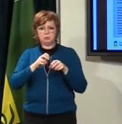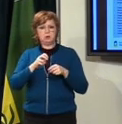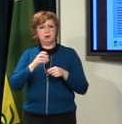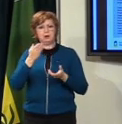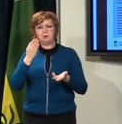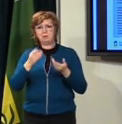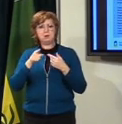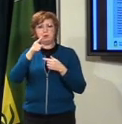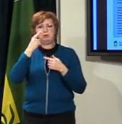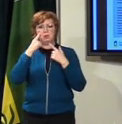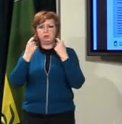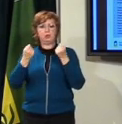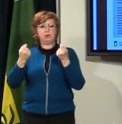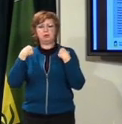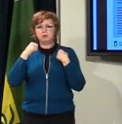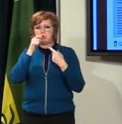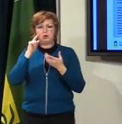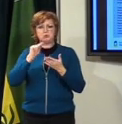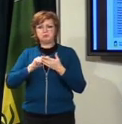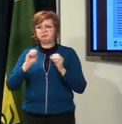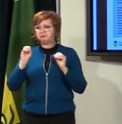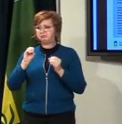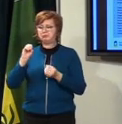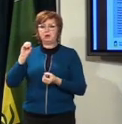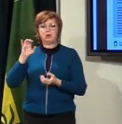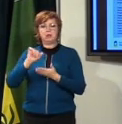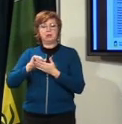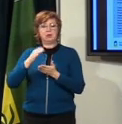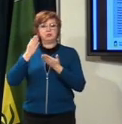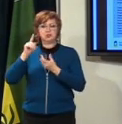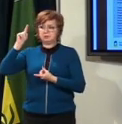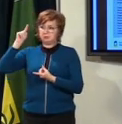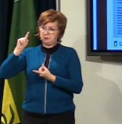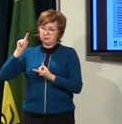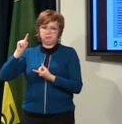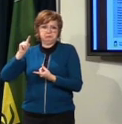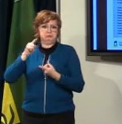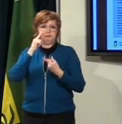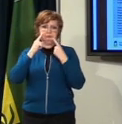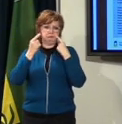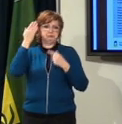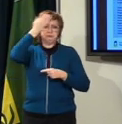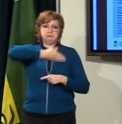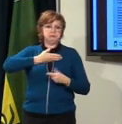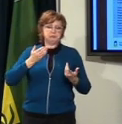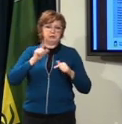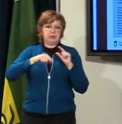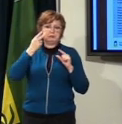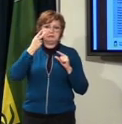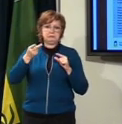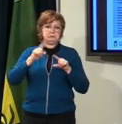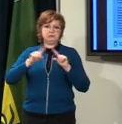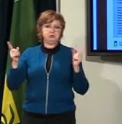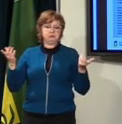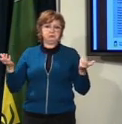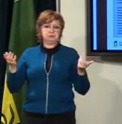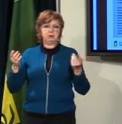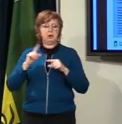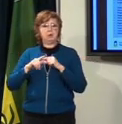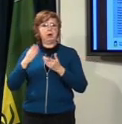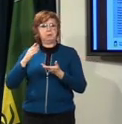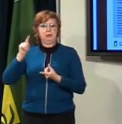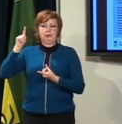be noticeable immediately to patients seeking services. In others, there may be an impact where